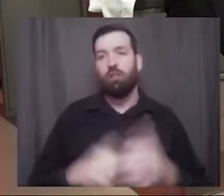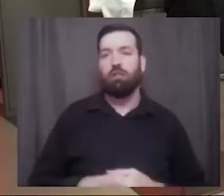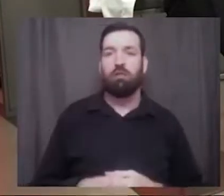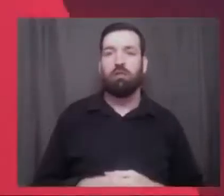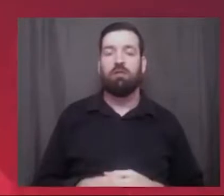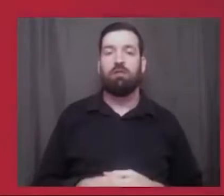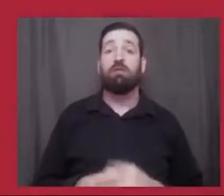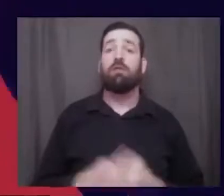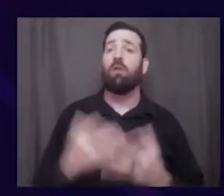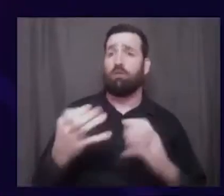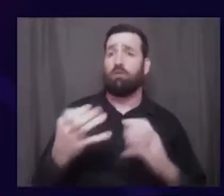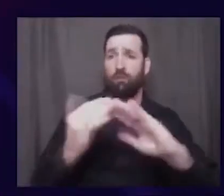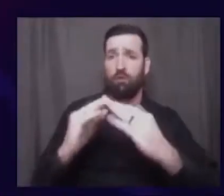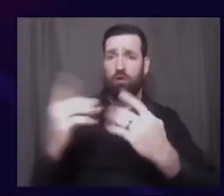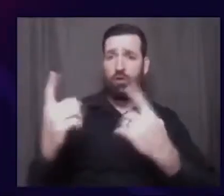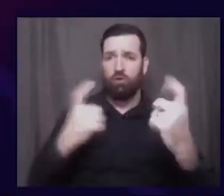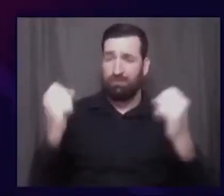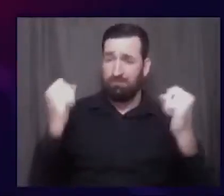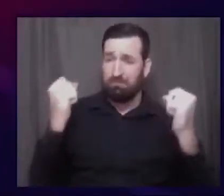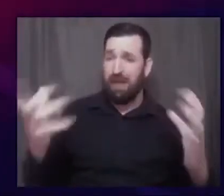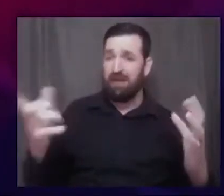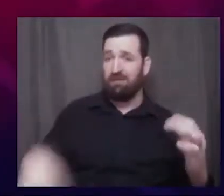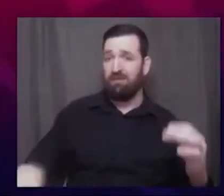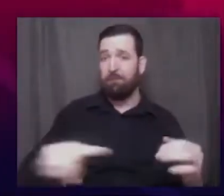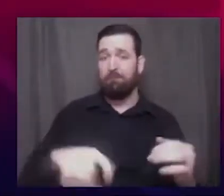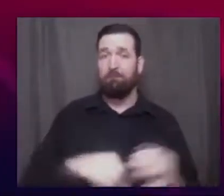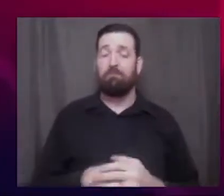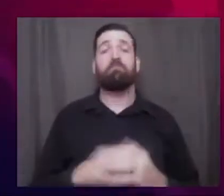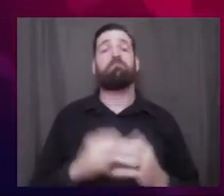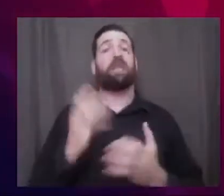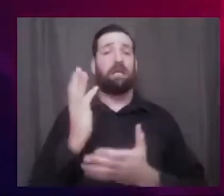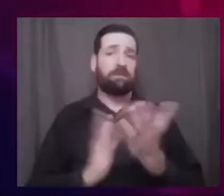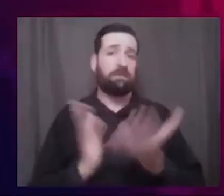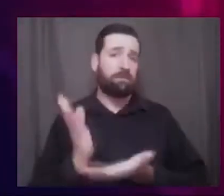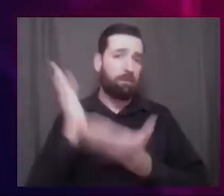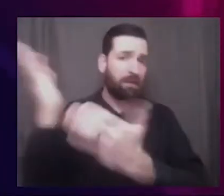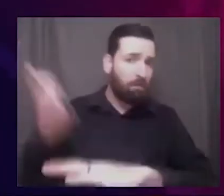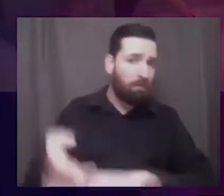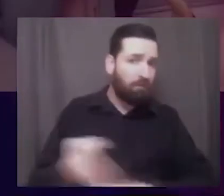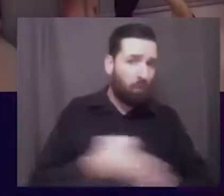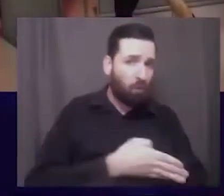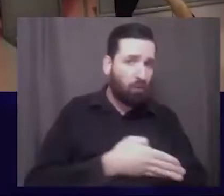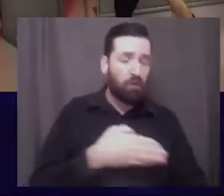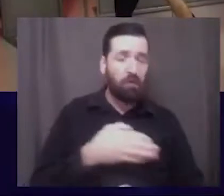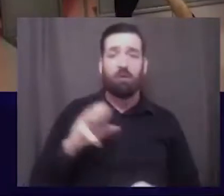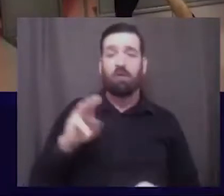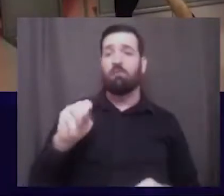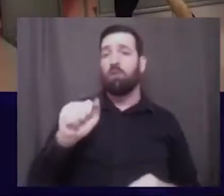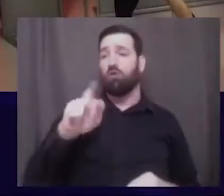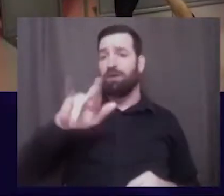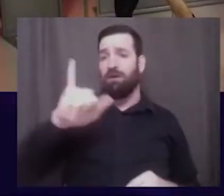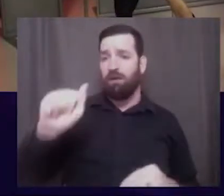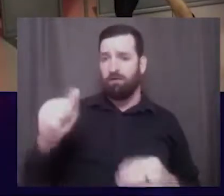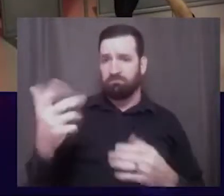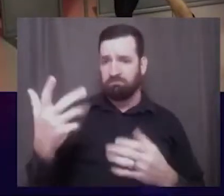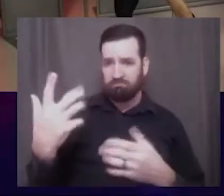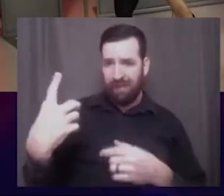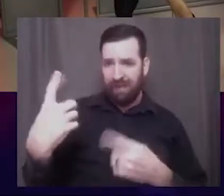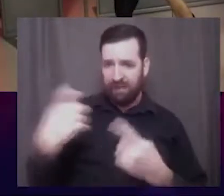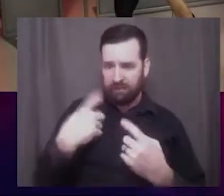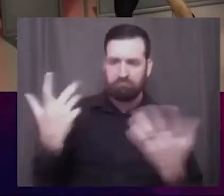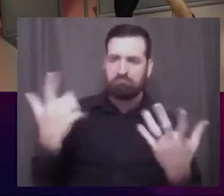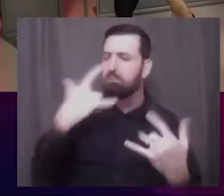questions because we're getting a lot of them, and we also had some that were submitted in advance. Marie had asked what it consists of, and we just